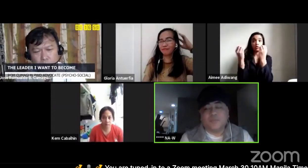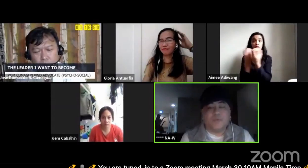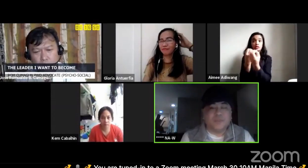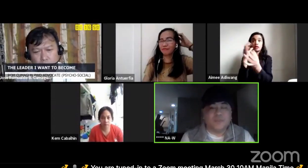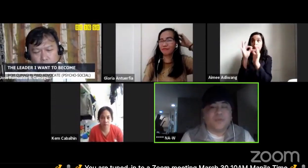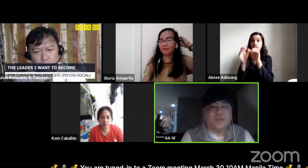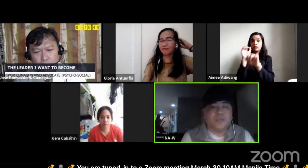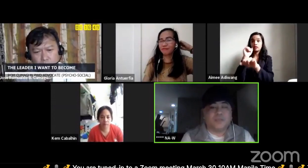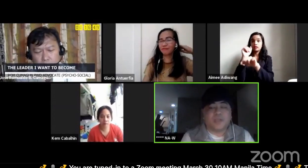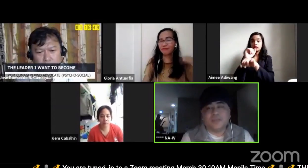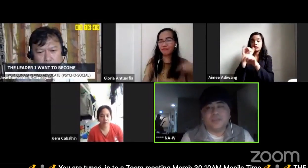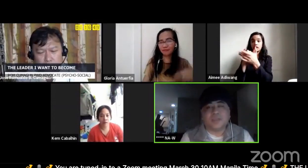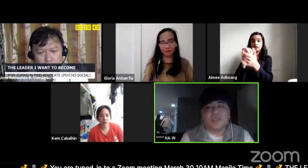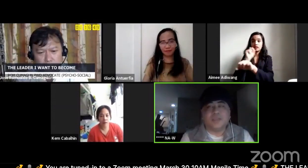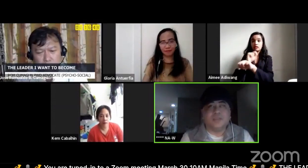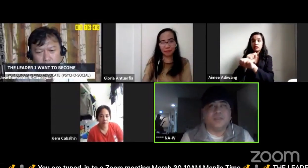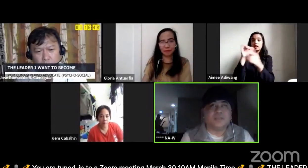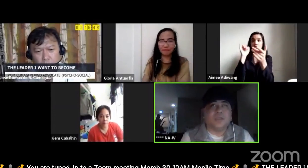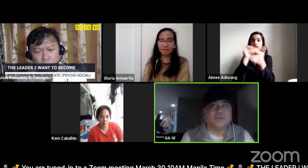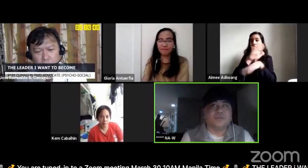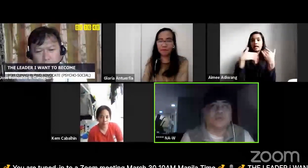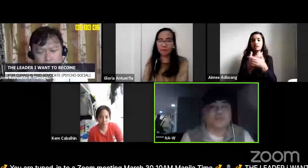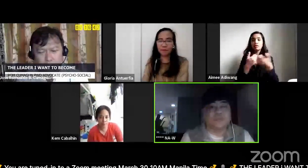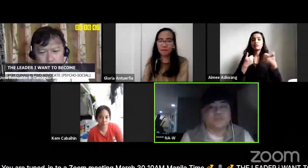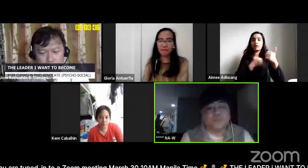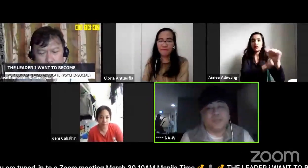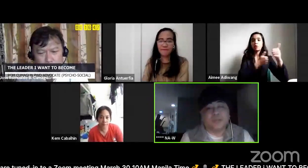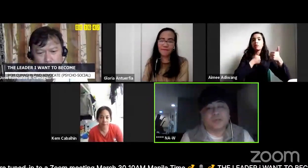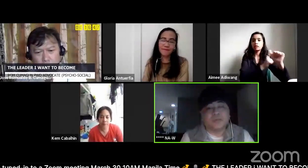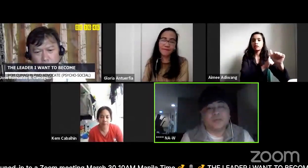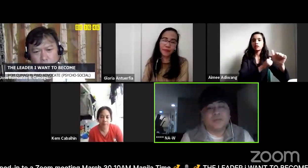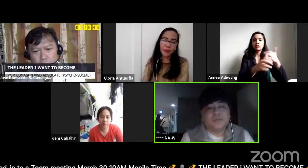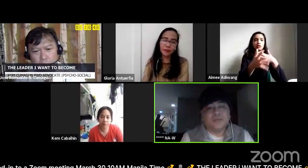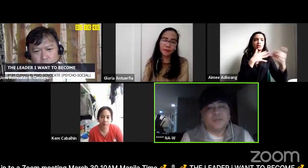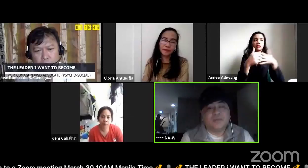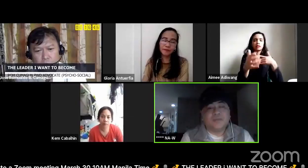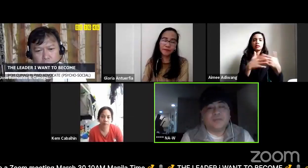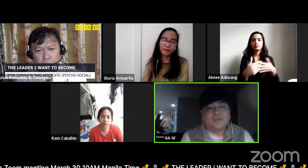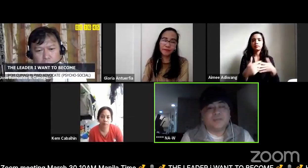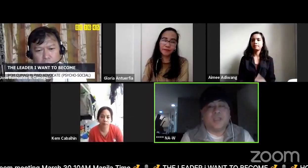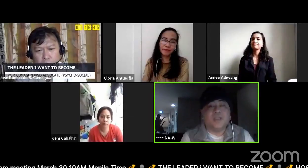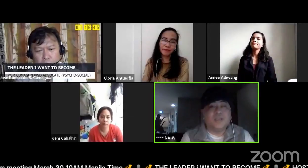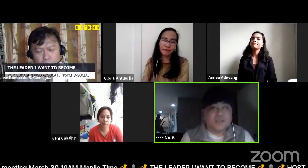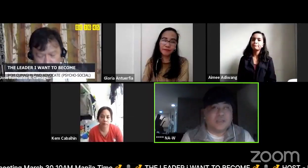some reason, everyone is following him kahit hindi siya consensus builder.